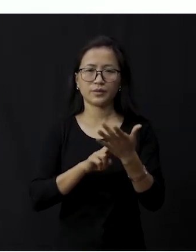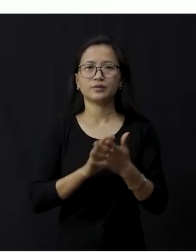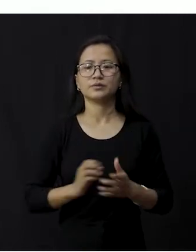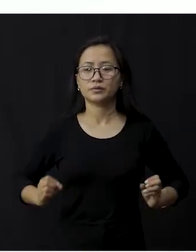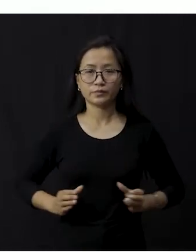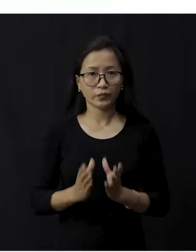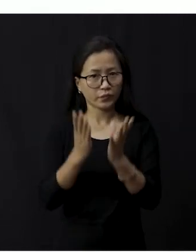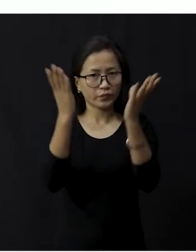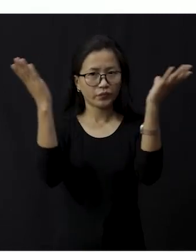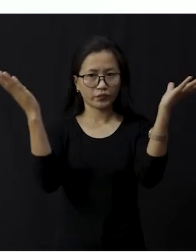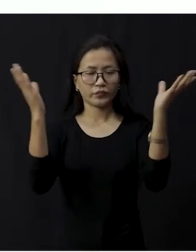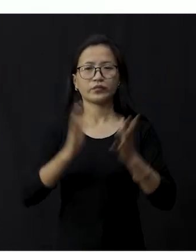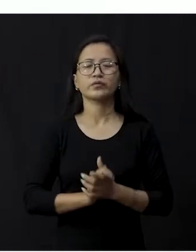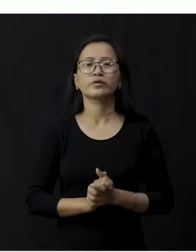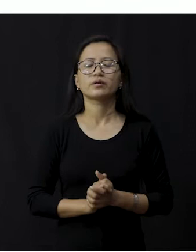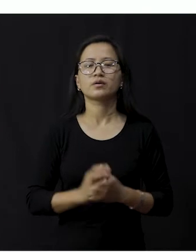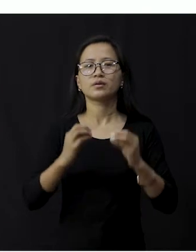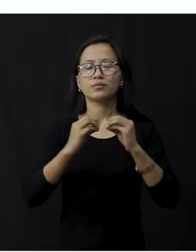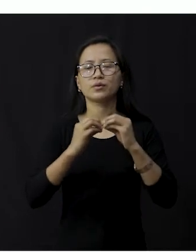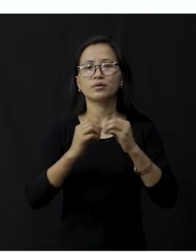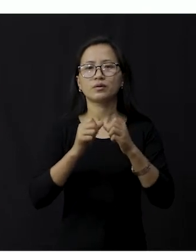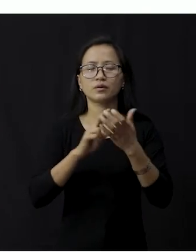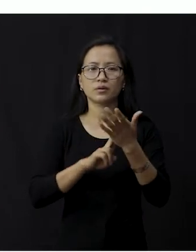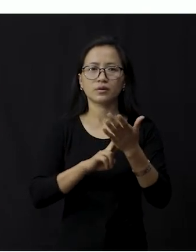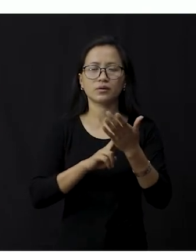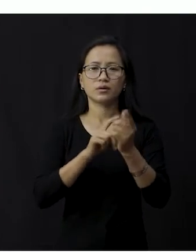P-A-N-Y-A-N. Banyan. Again,